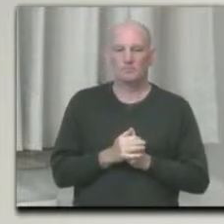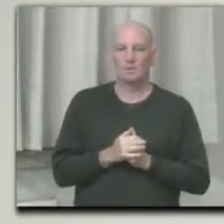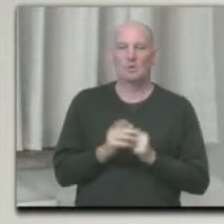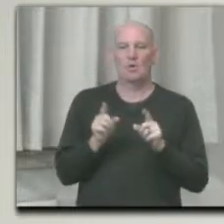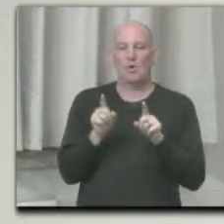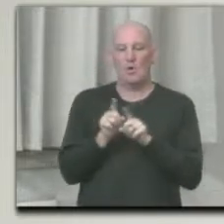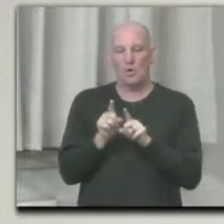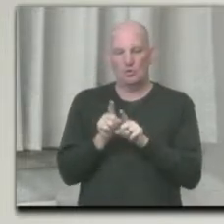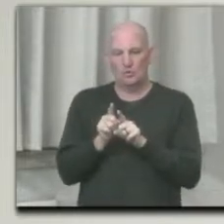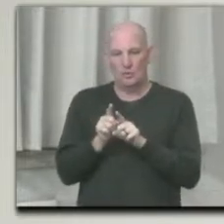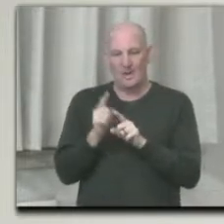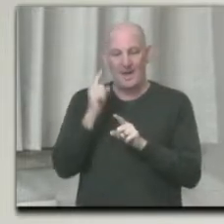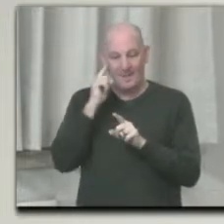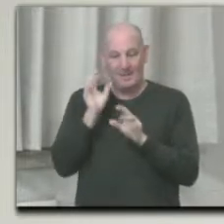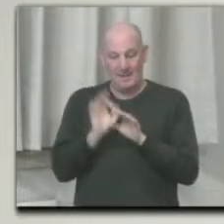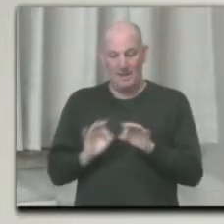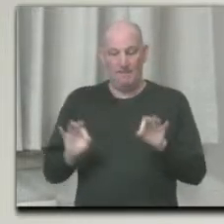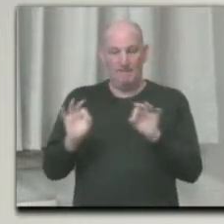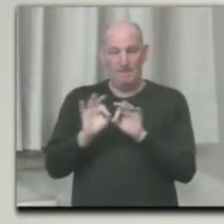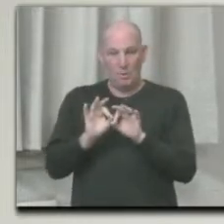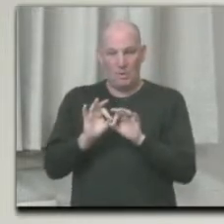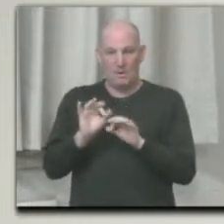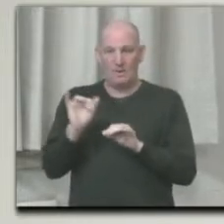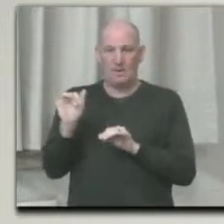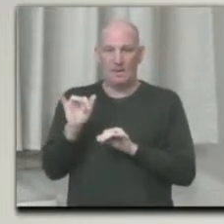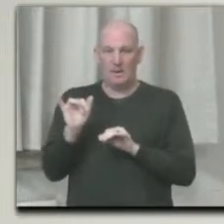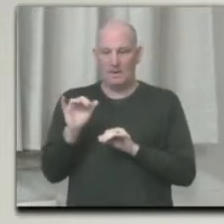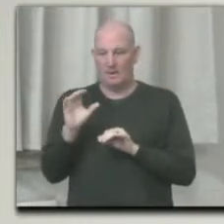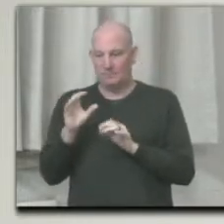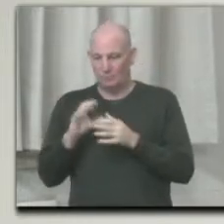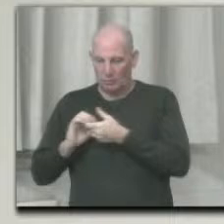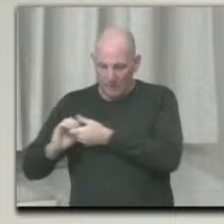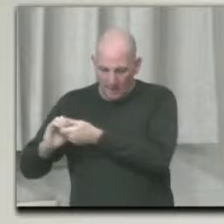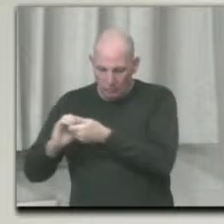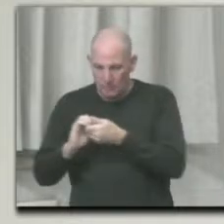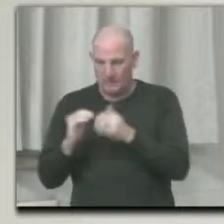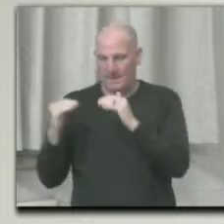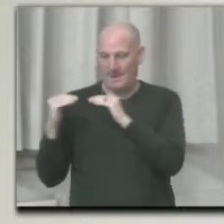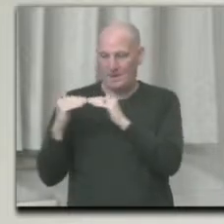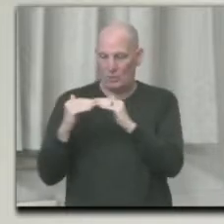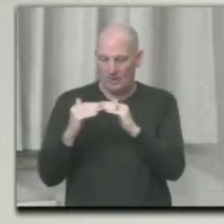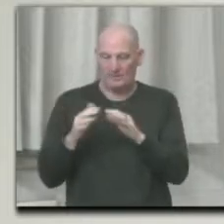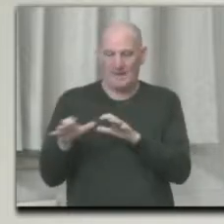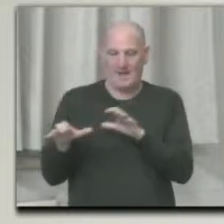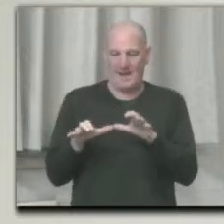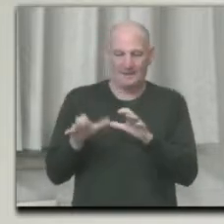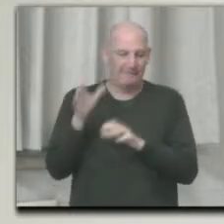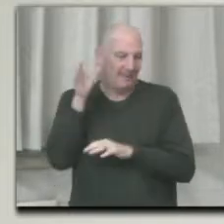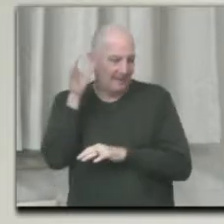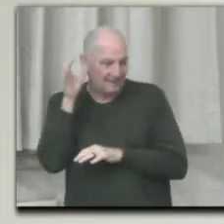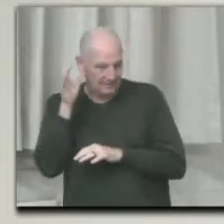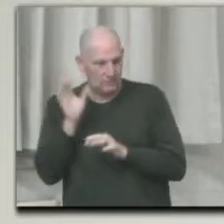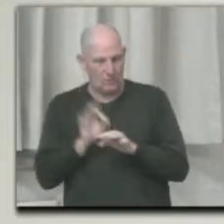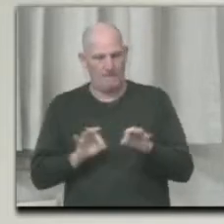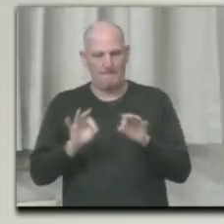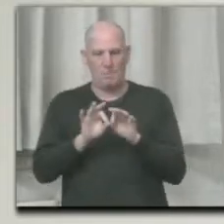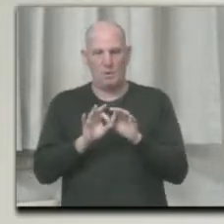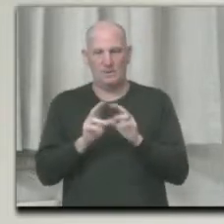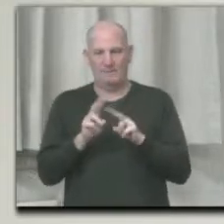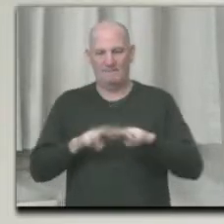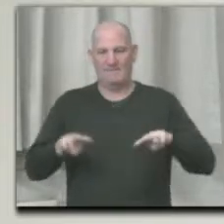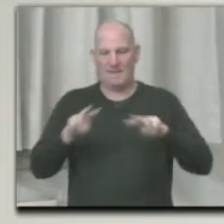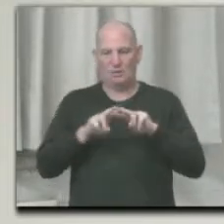believe that important leadership qualities like consensus building, collaboration, equity, and active listening are also important values that I have